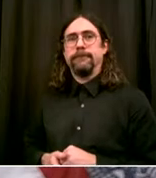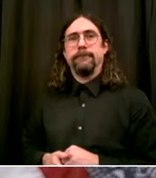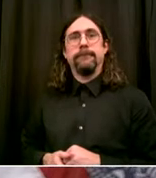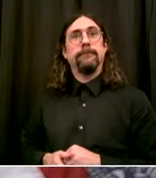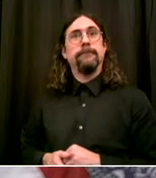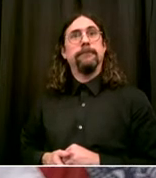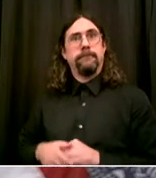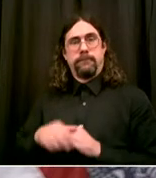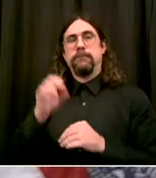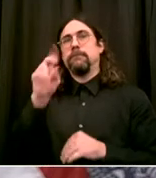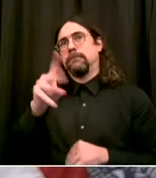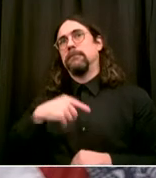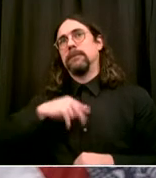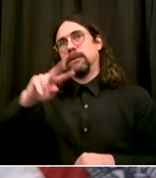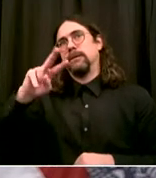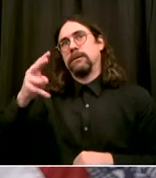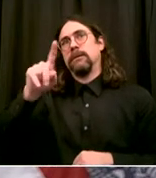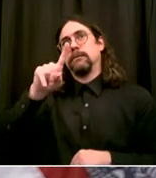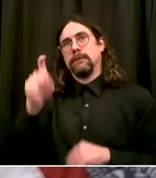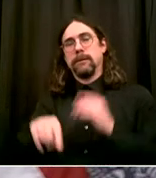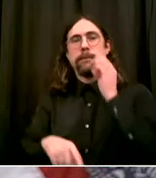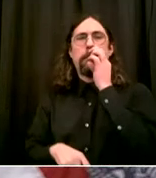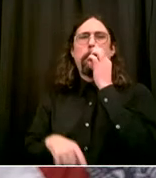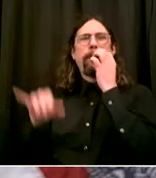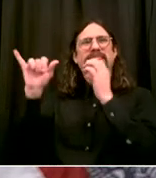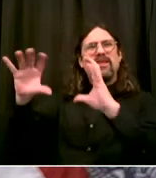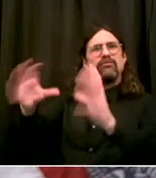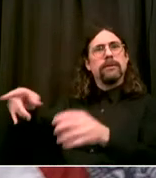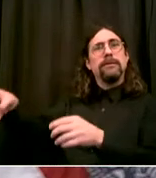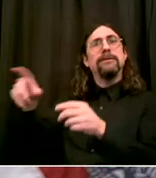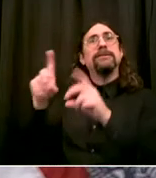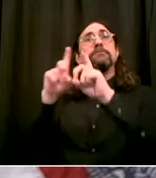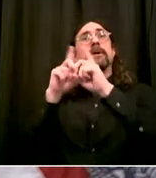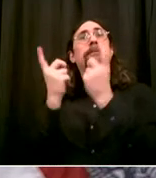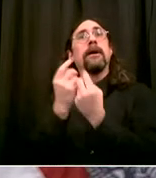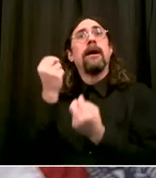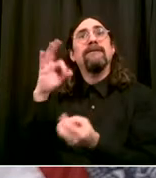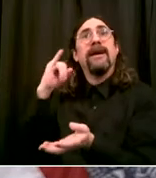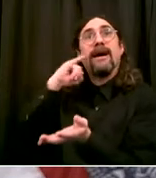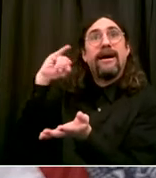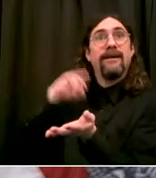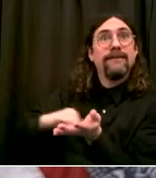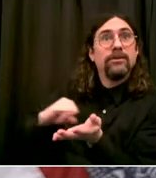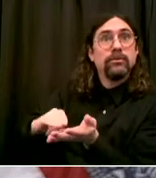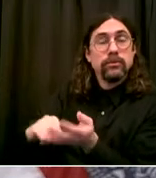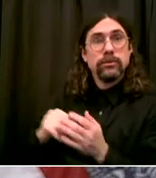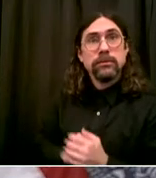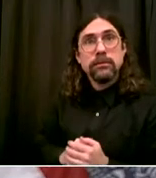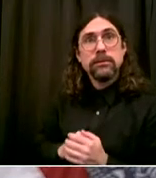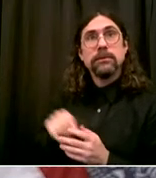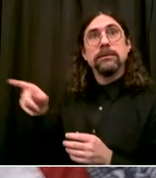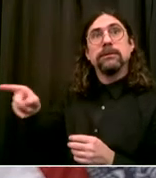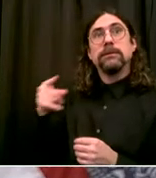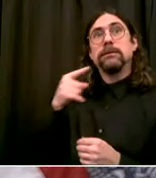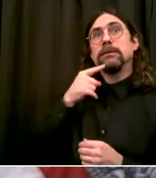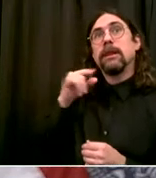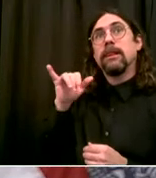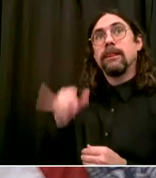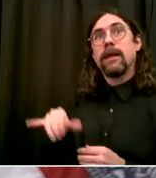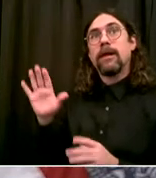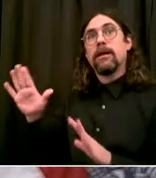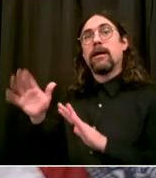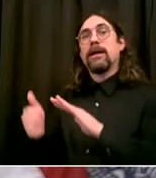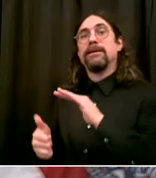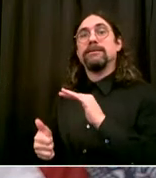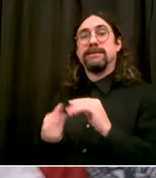that would interfere with other investigations, and they're not planning to look into it. The other issue that I asked about